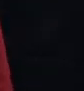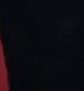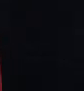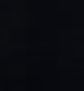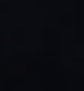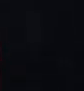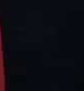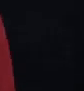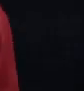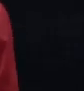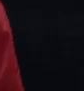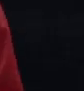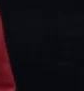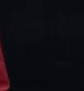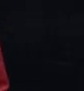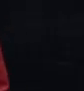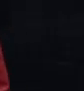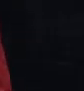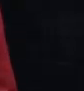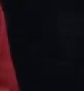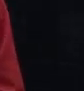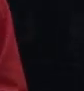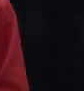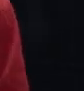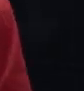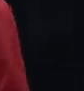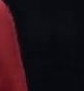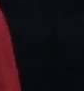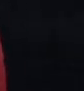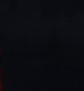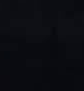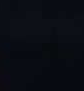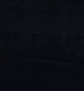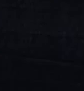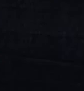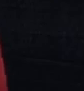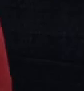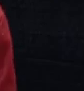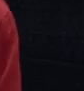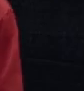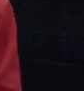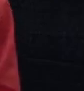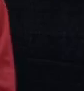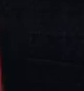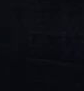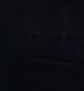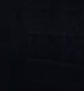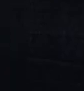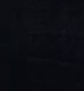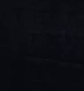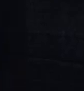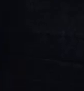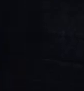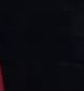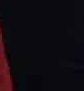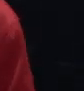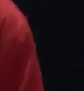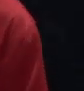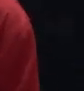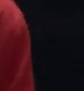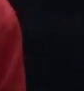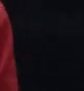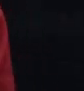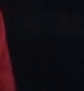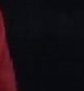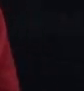it from the ground up and built it into what it is today. Speak to that a little bit, just in terms of what Lori means to this organization. Yeah,